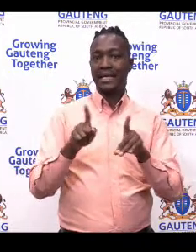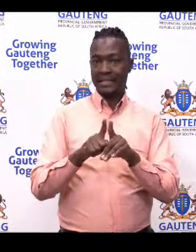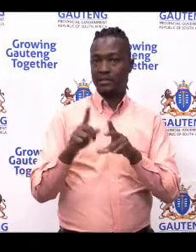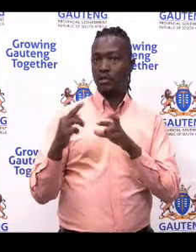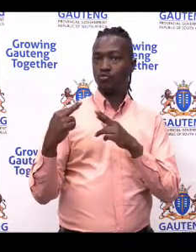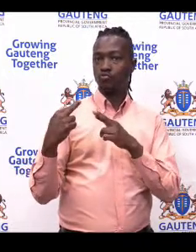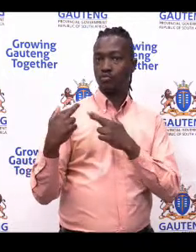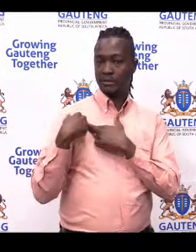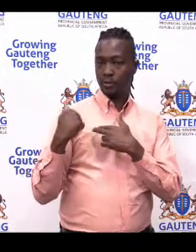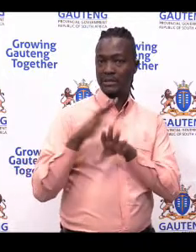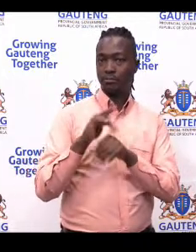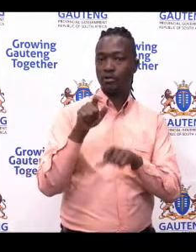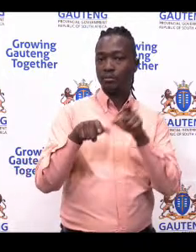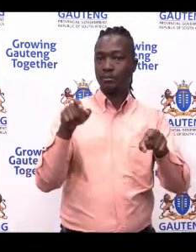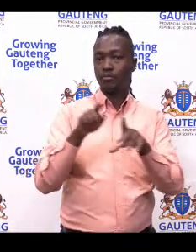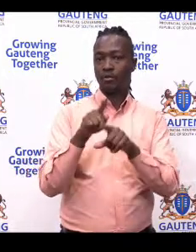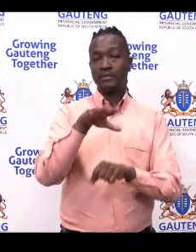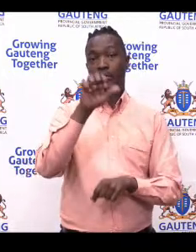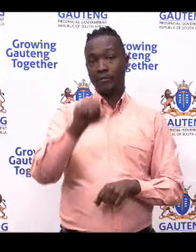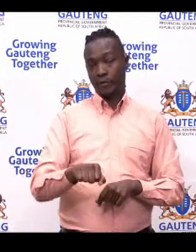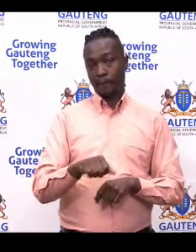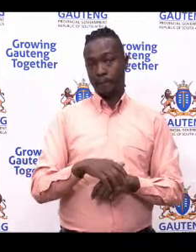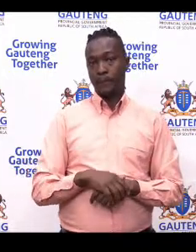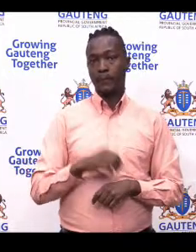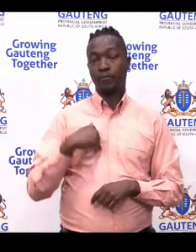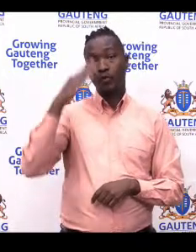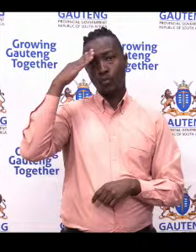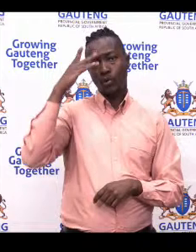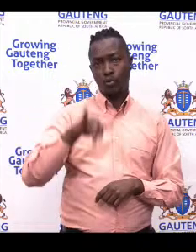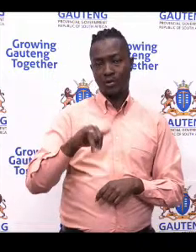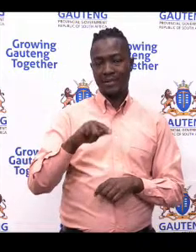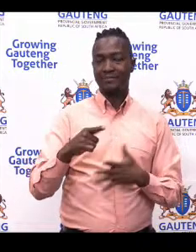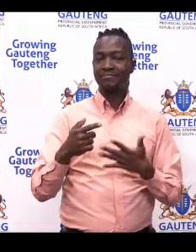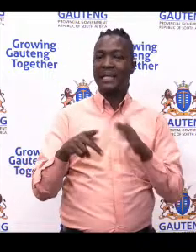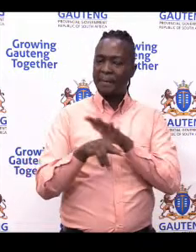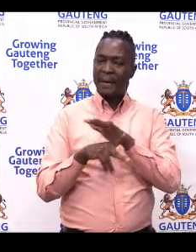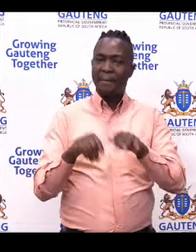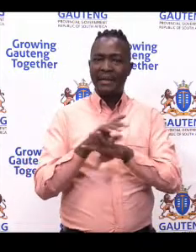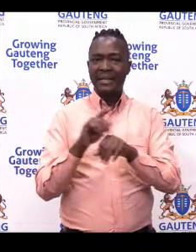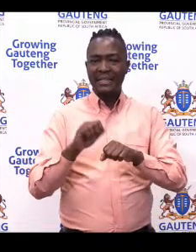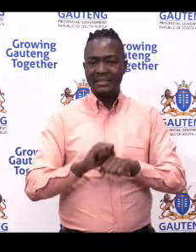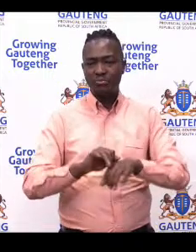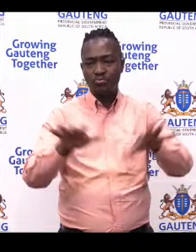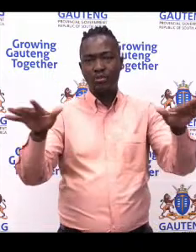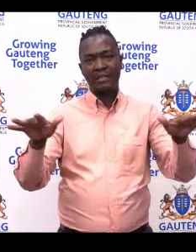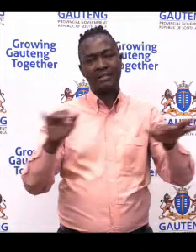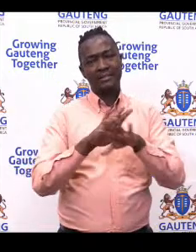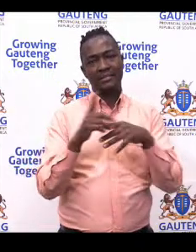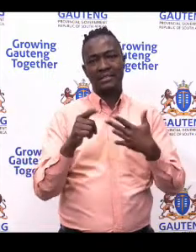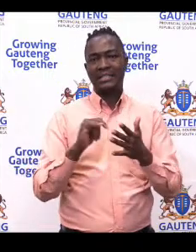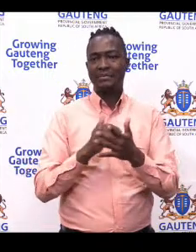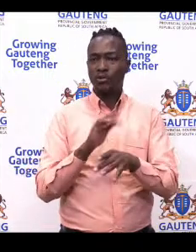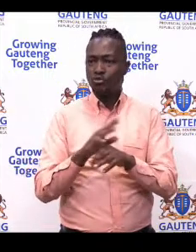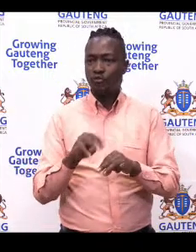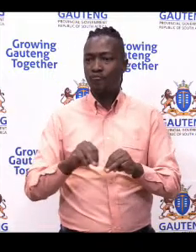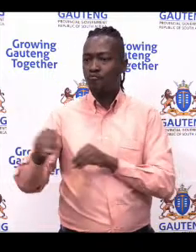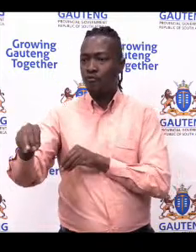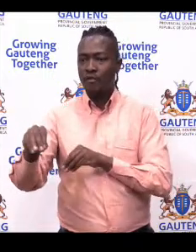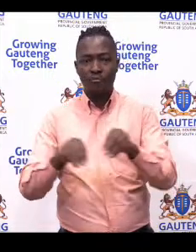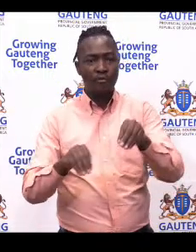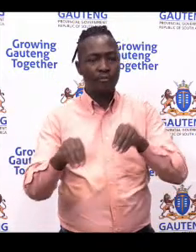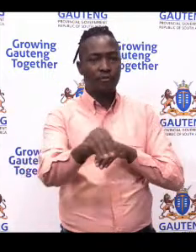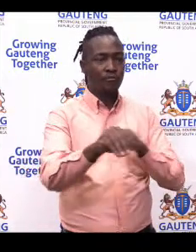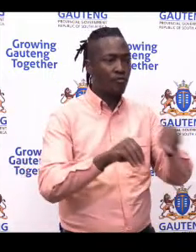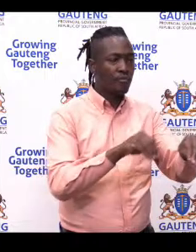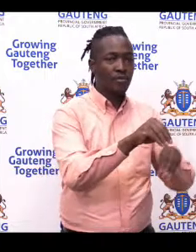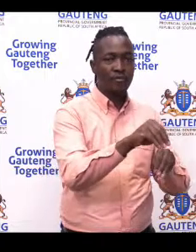responsible actual citizens. We know that the primary spread of the virus is due to movement from person to person or